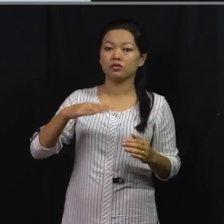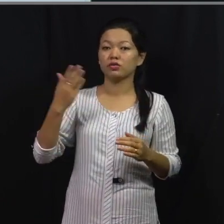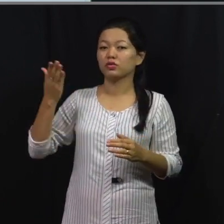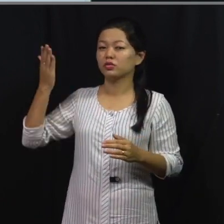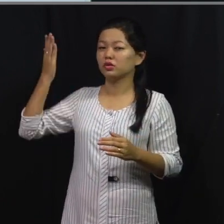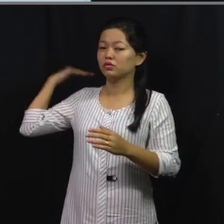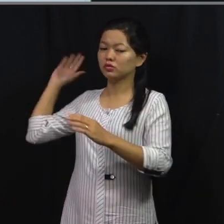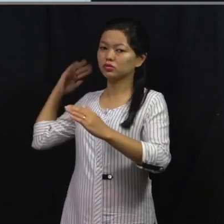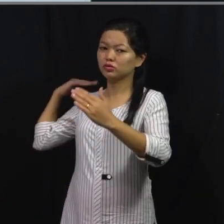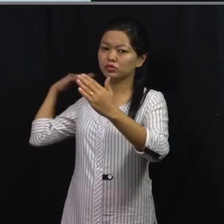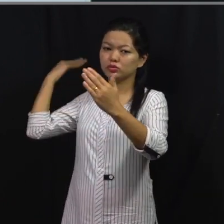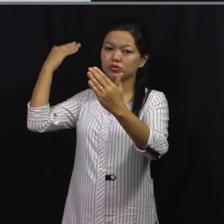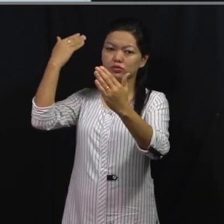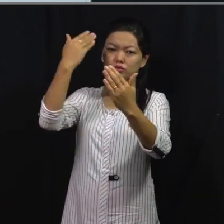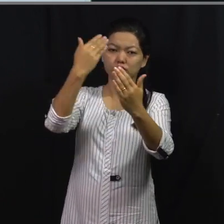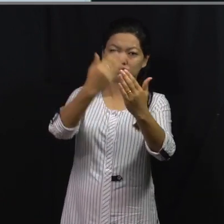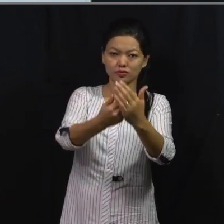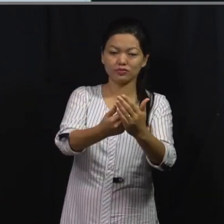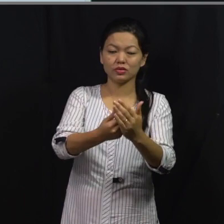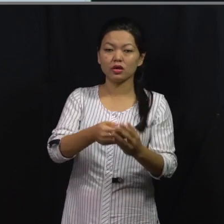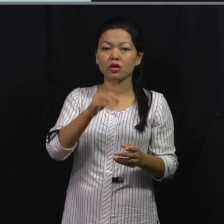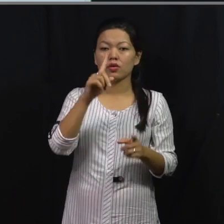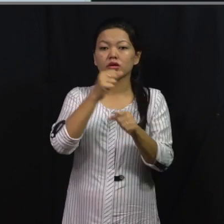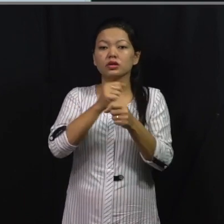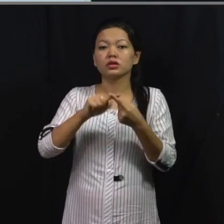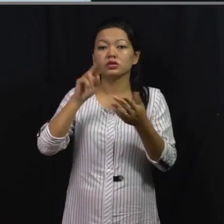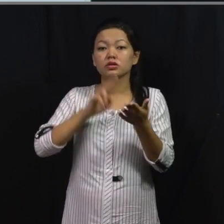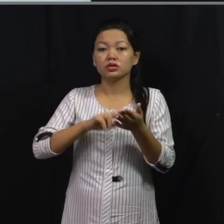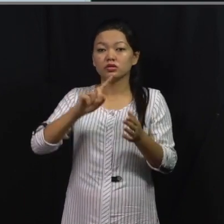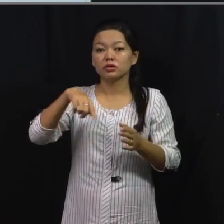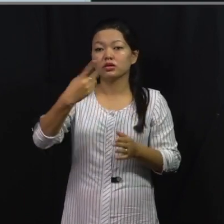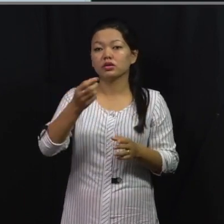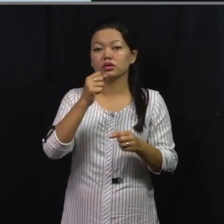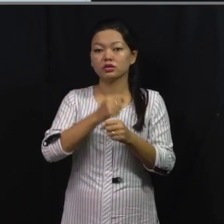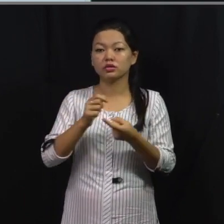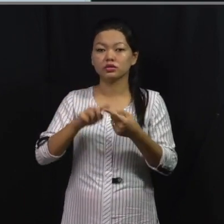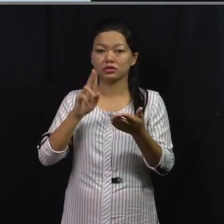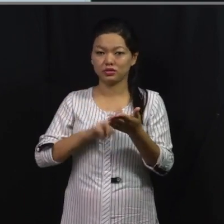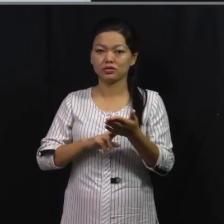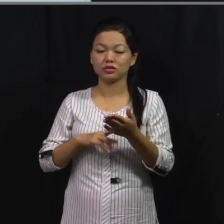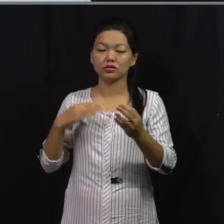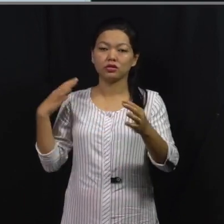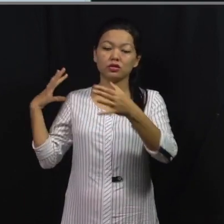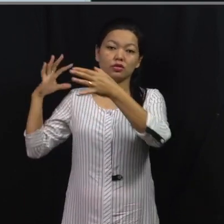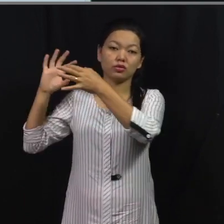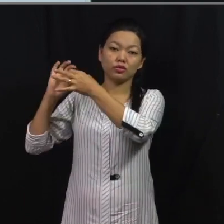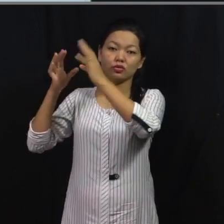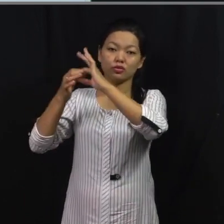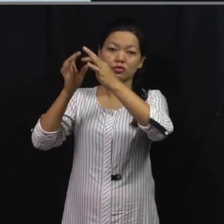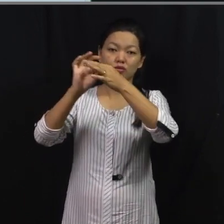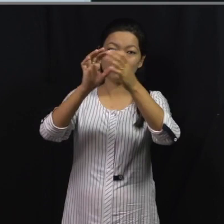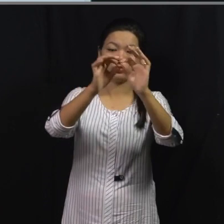is something which is passed down from one generation to another, okay. Complex of hereditary means it can be